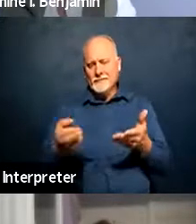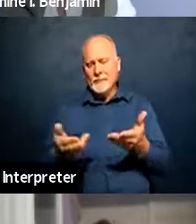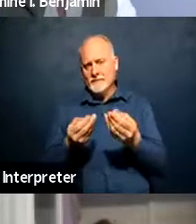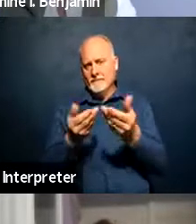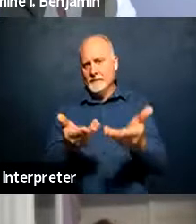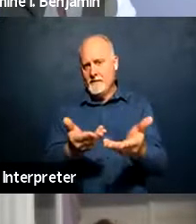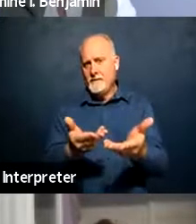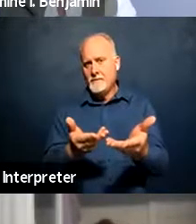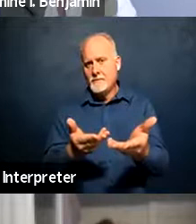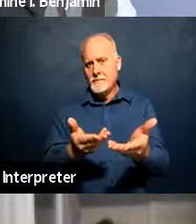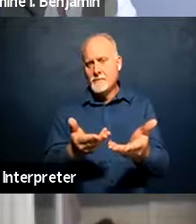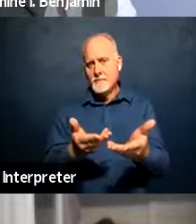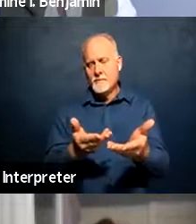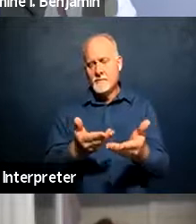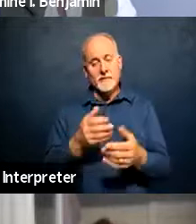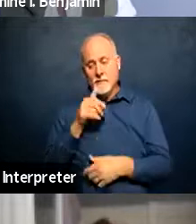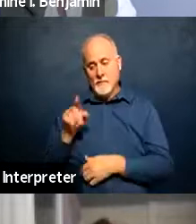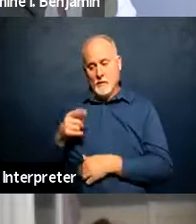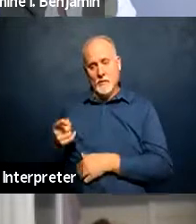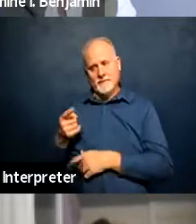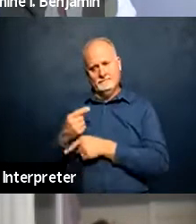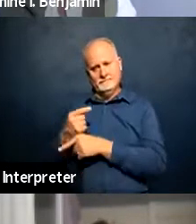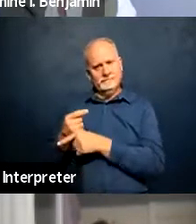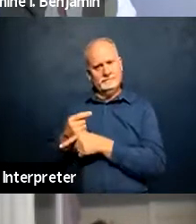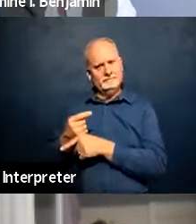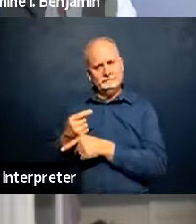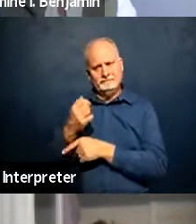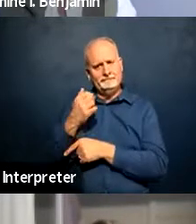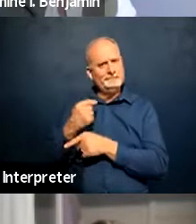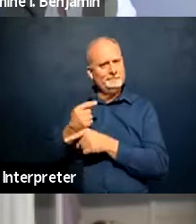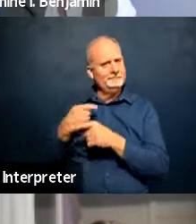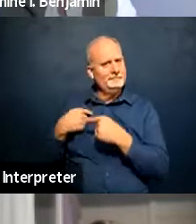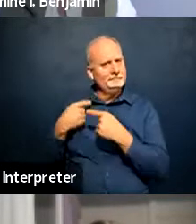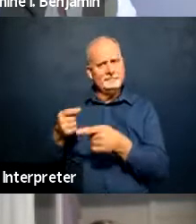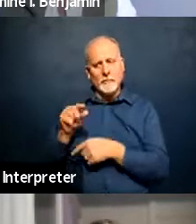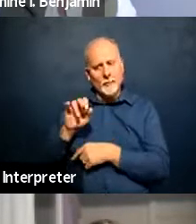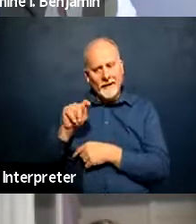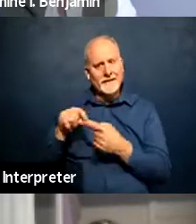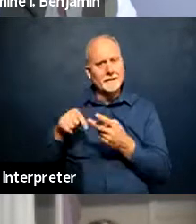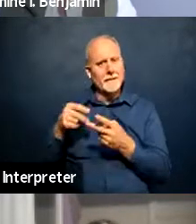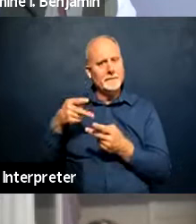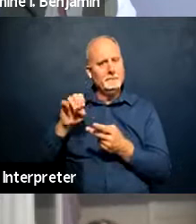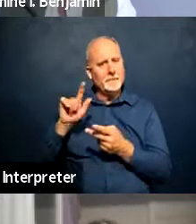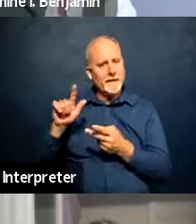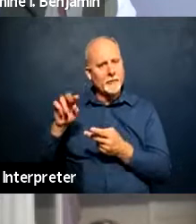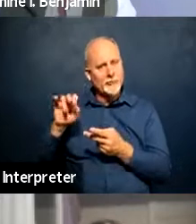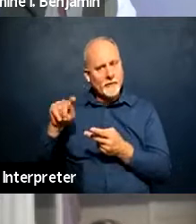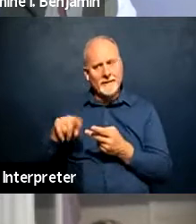that we have provided in addition to the usual resources of grants, Pell Grants, as well as financial